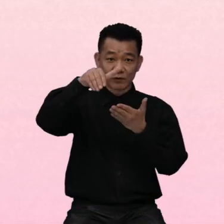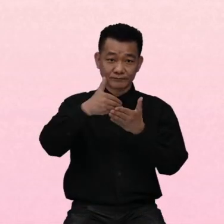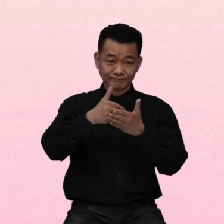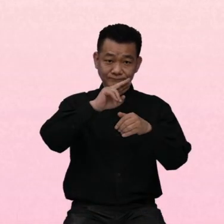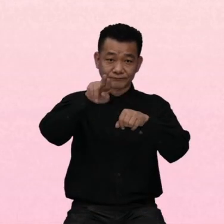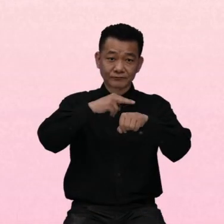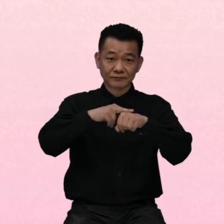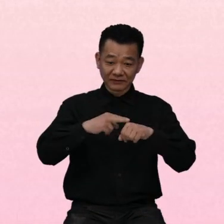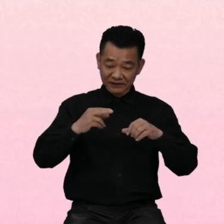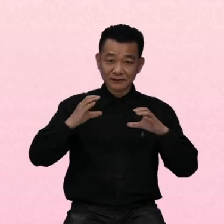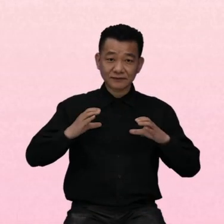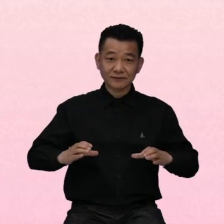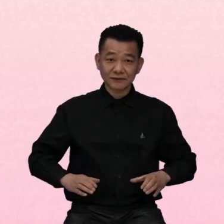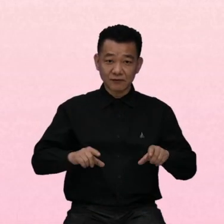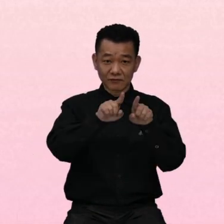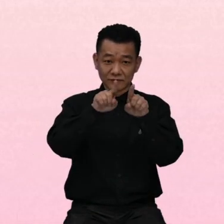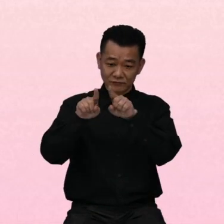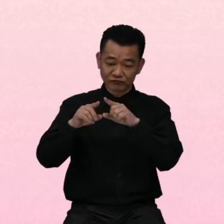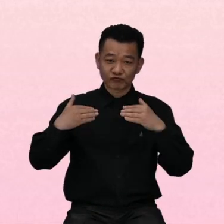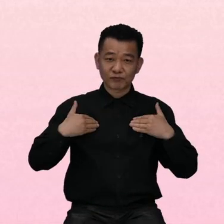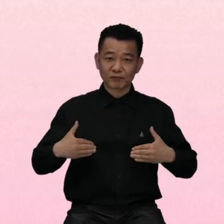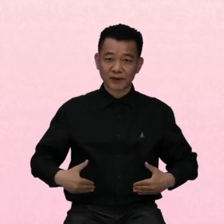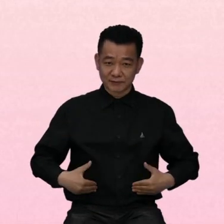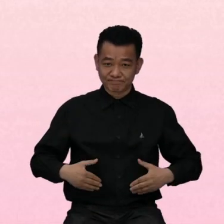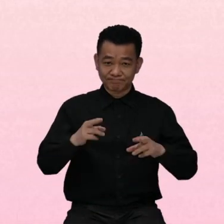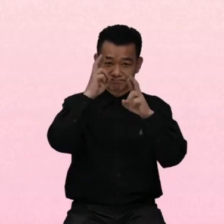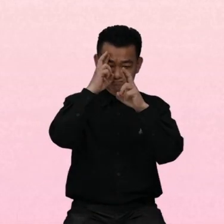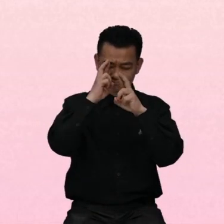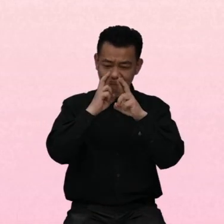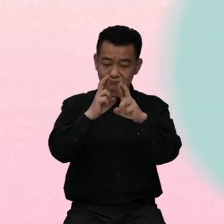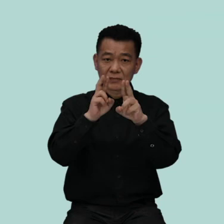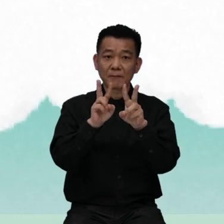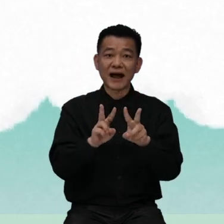Everyone has dignity and value as a human being.